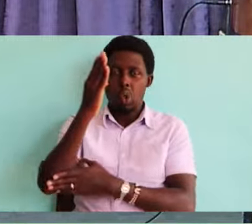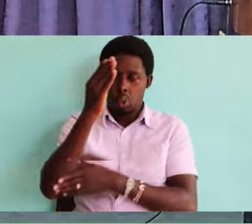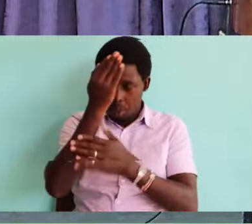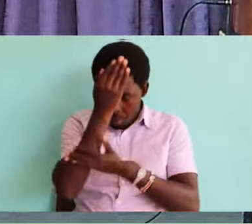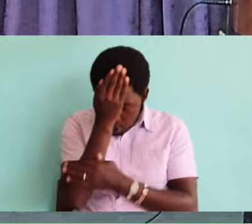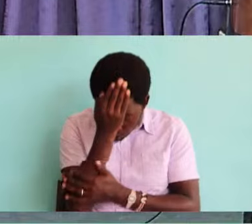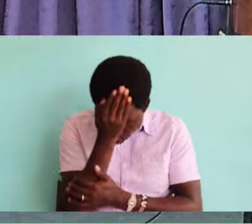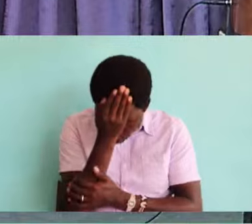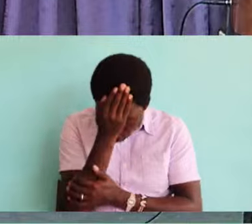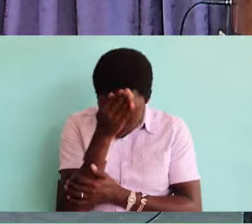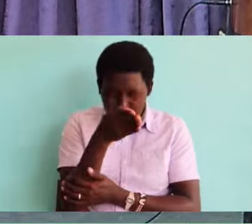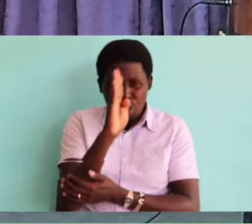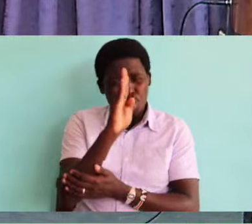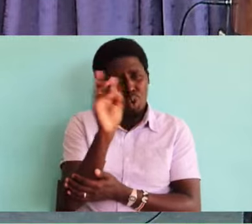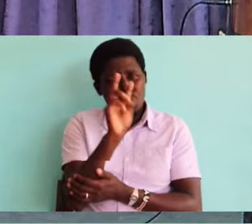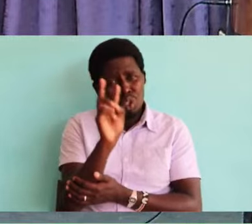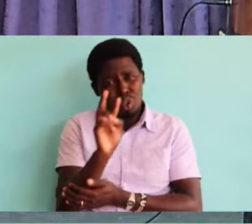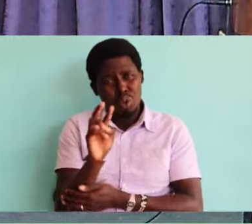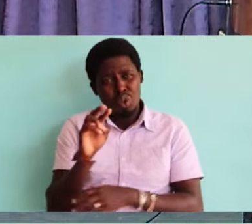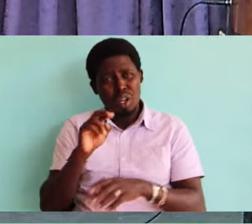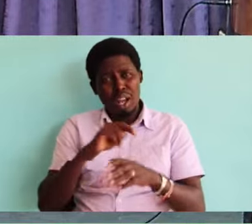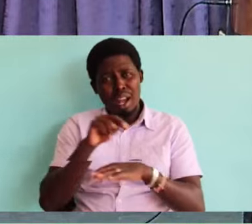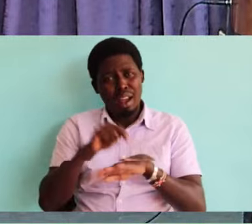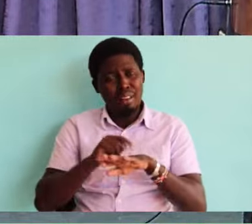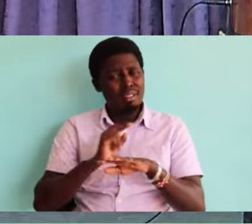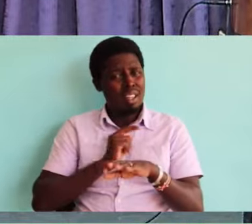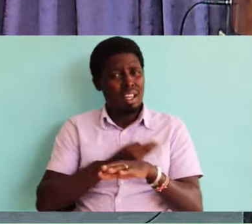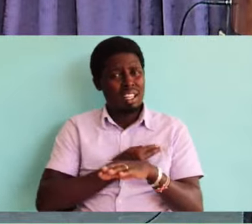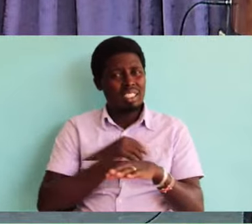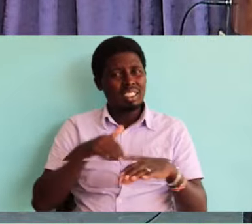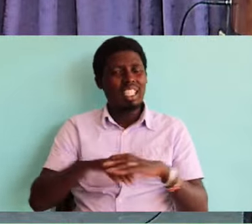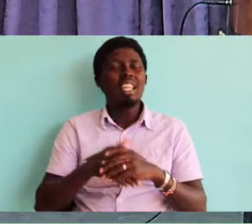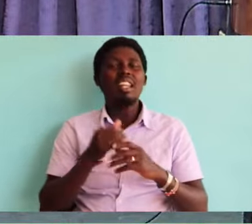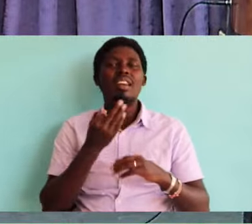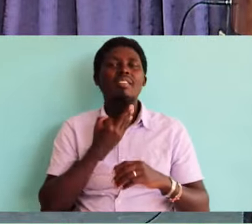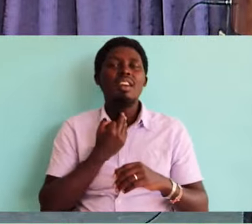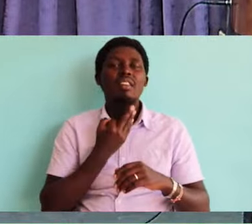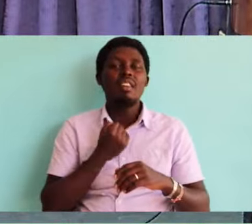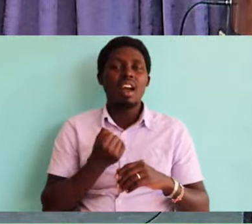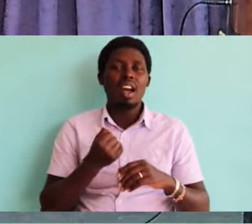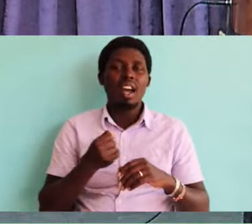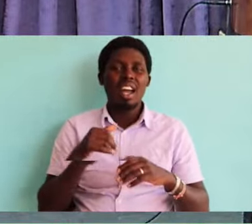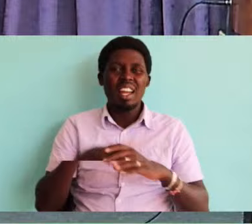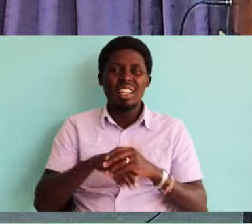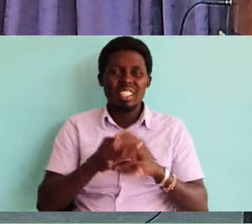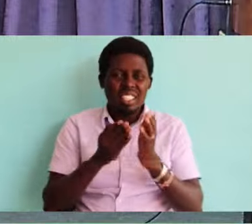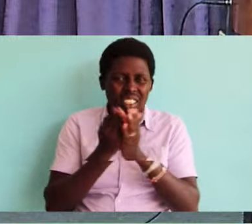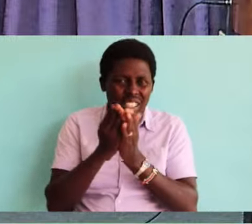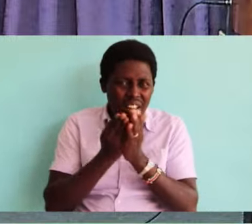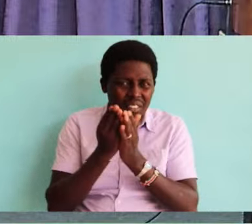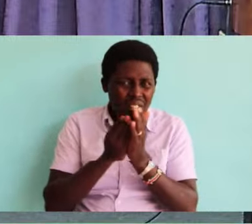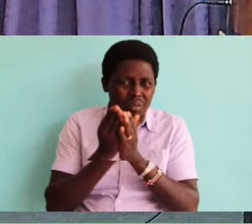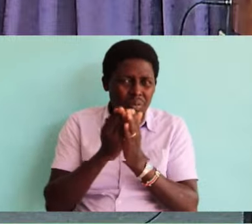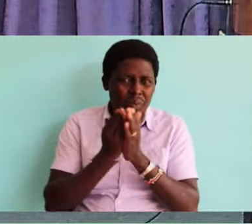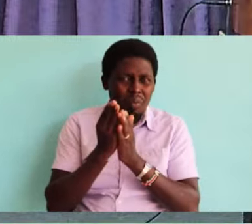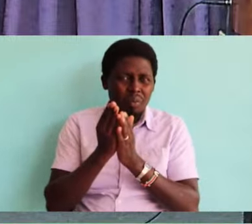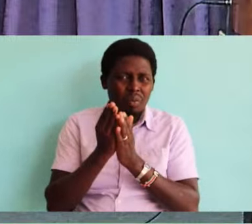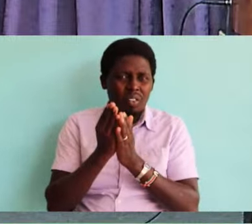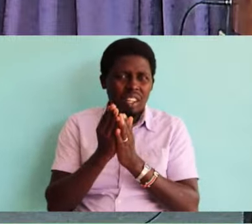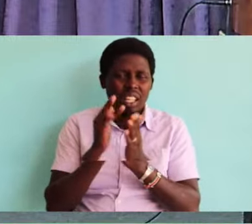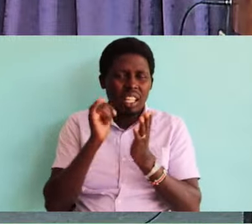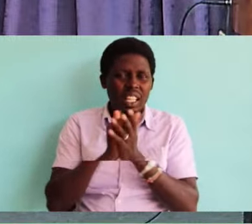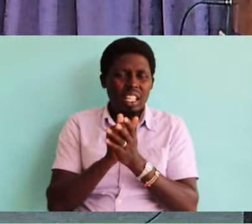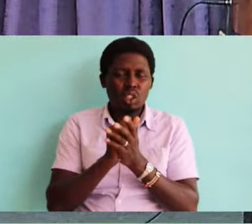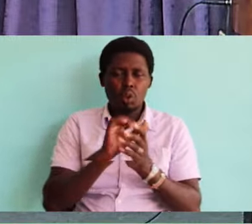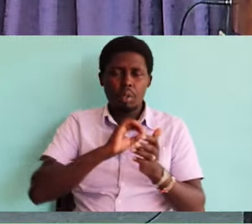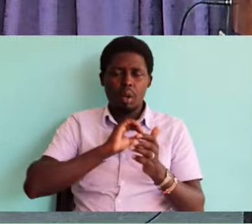look at us with favor in our giving, in our service. That should be our desire. That